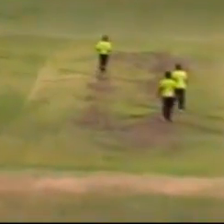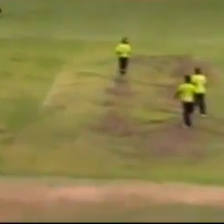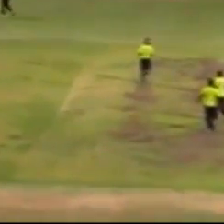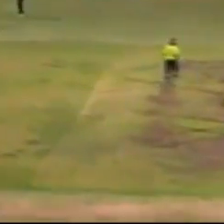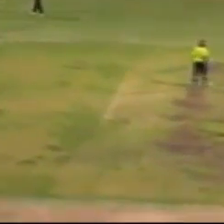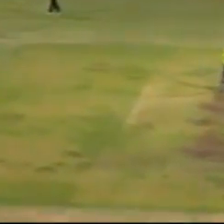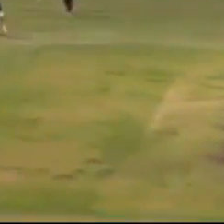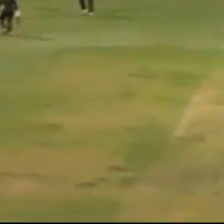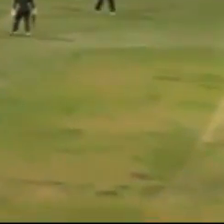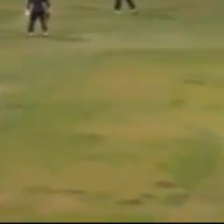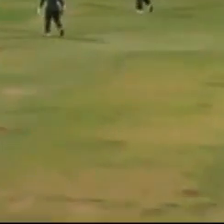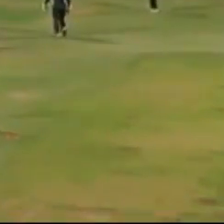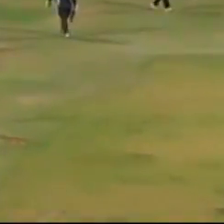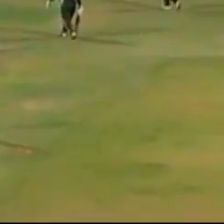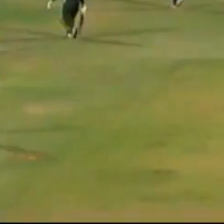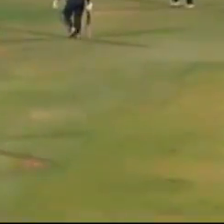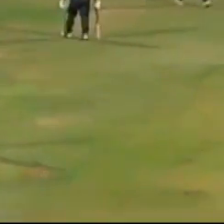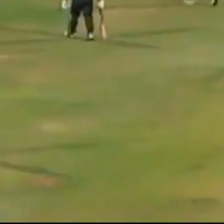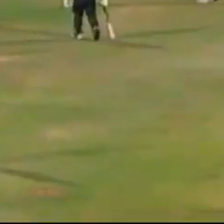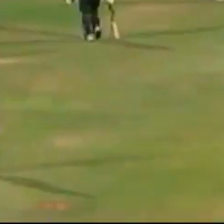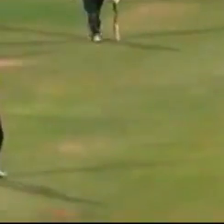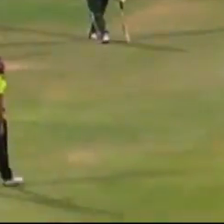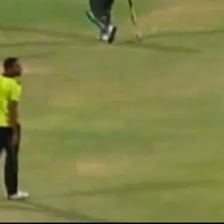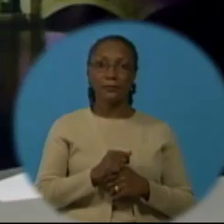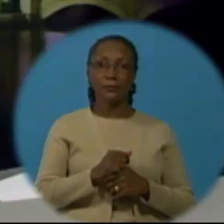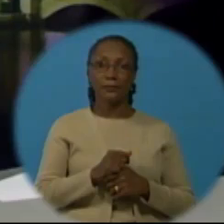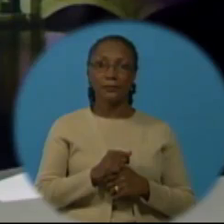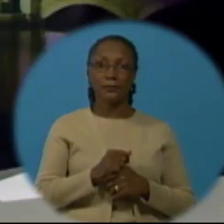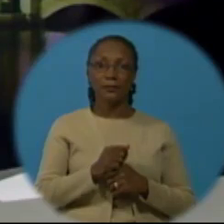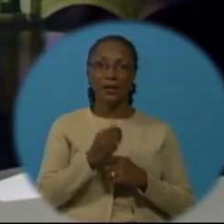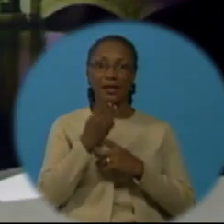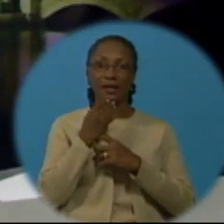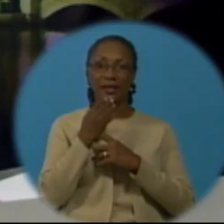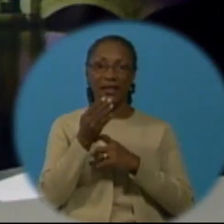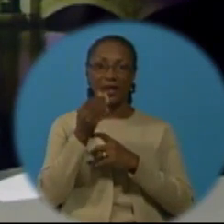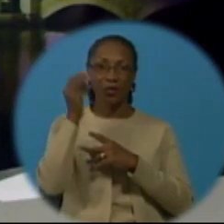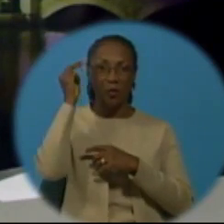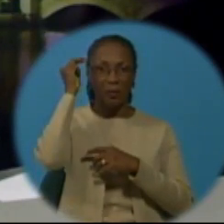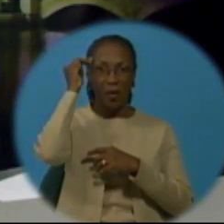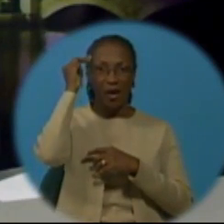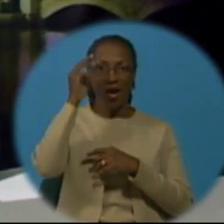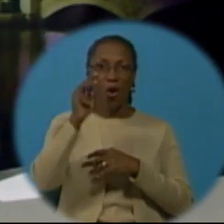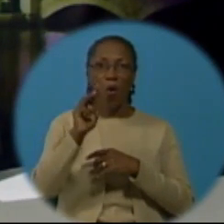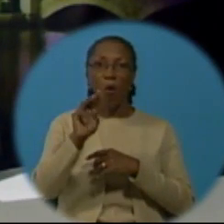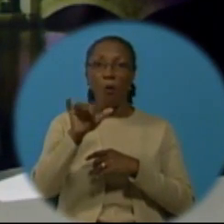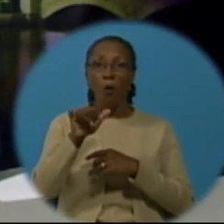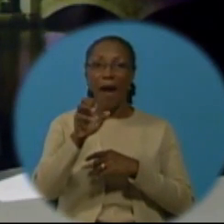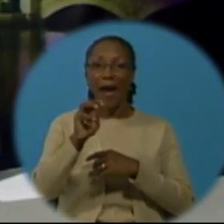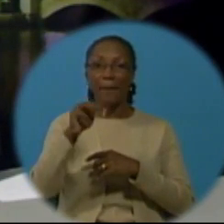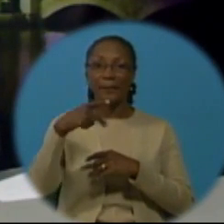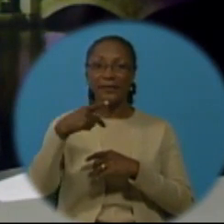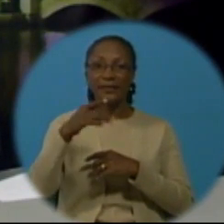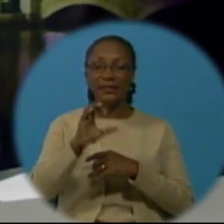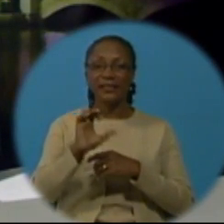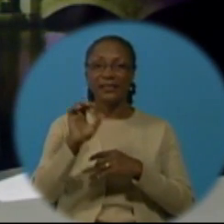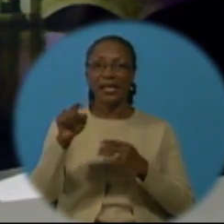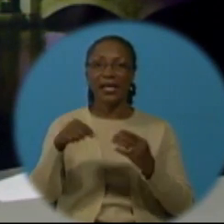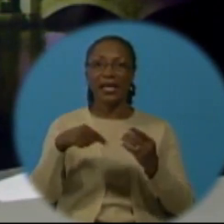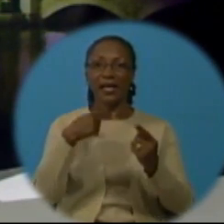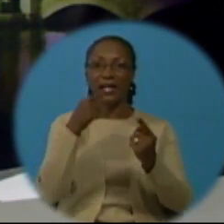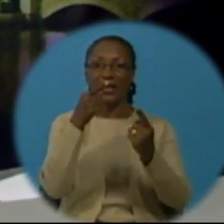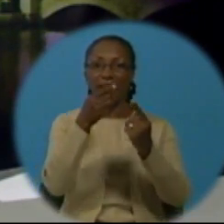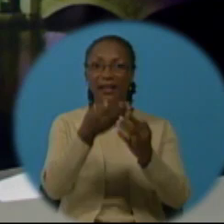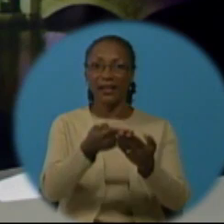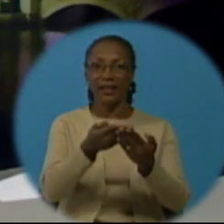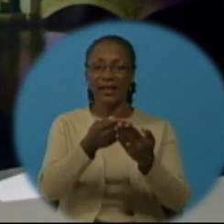for 19. Mark Seal, CBC Sports. Well, thank you, Mark. YMPC reached the target for the loss of two wickets